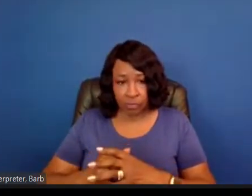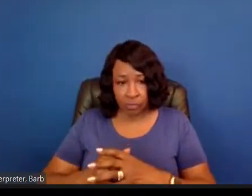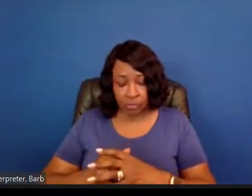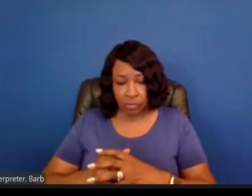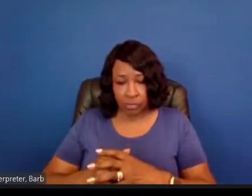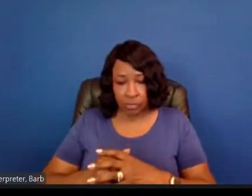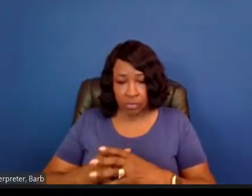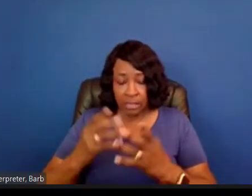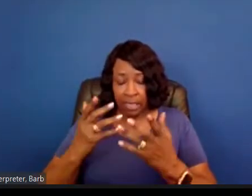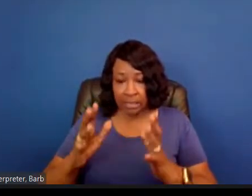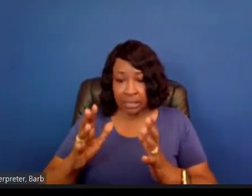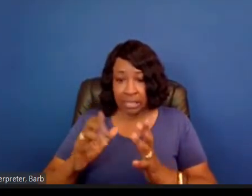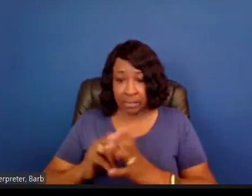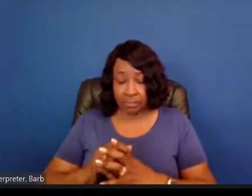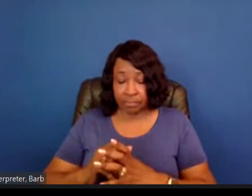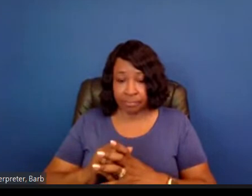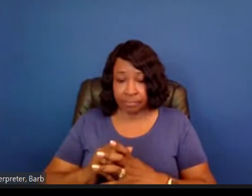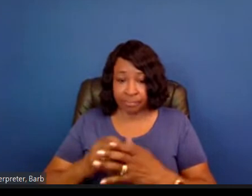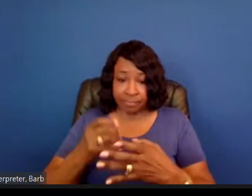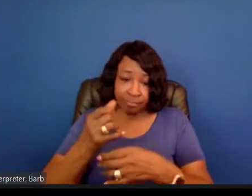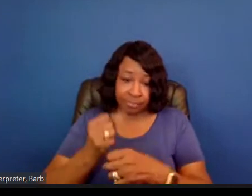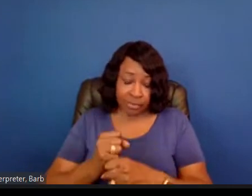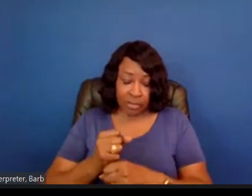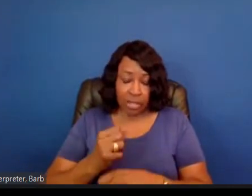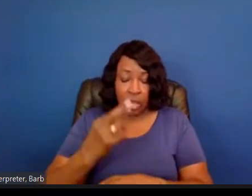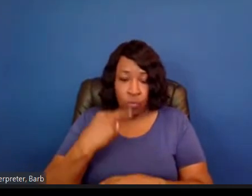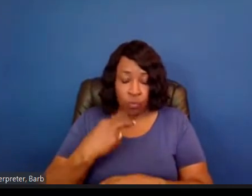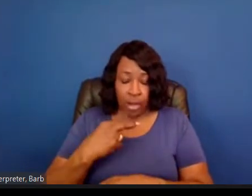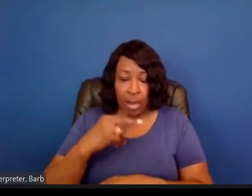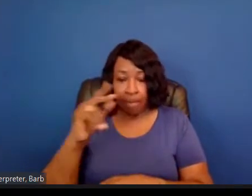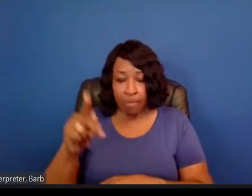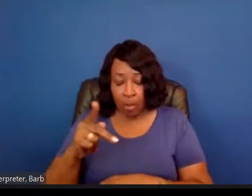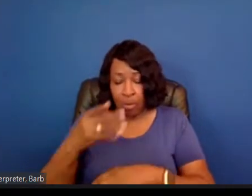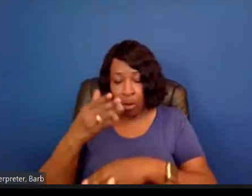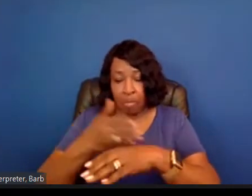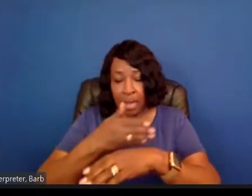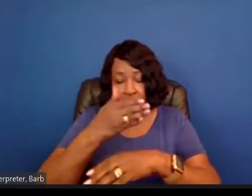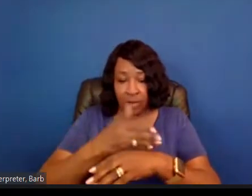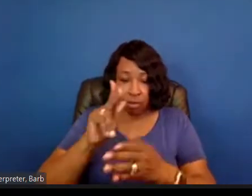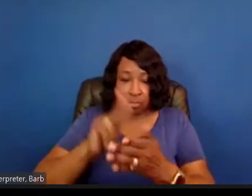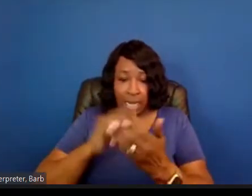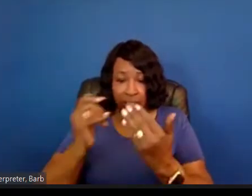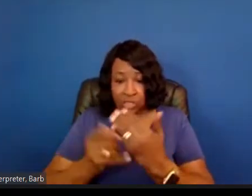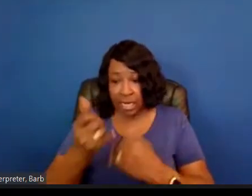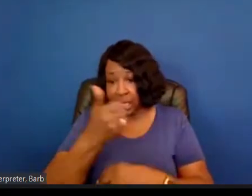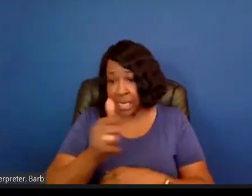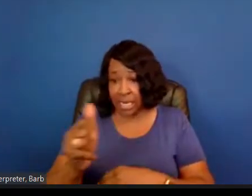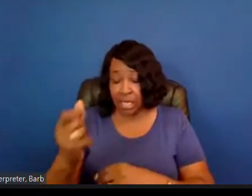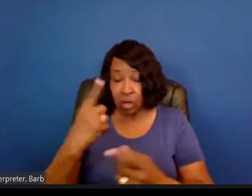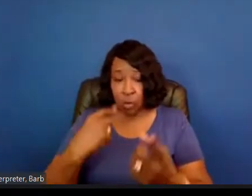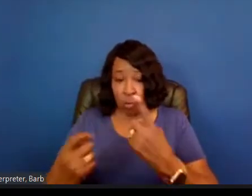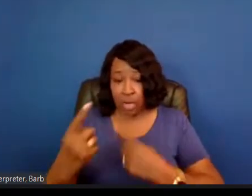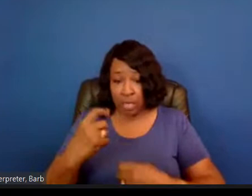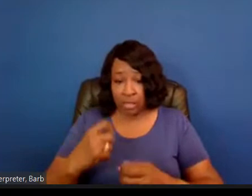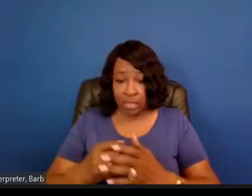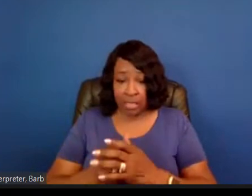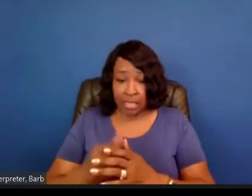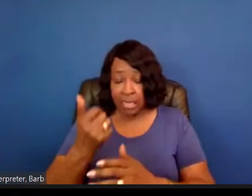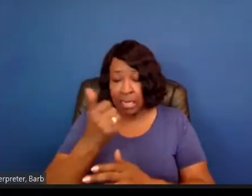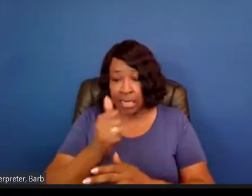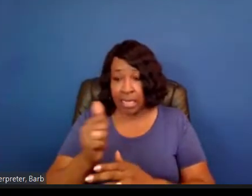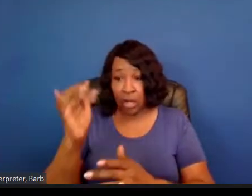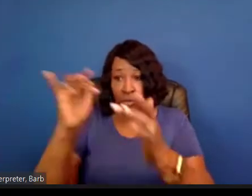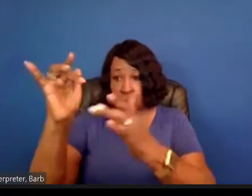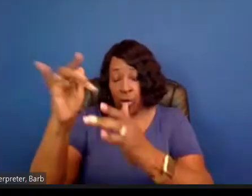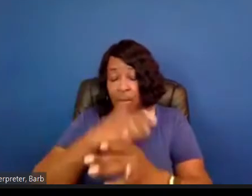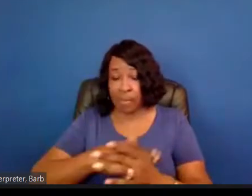That is it in a nutshell for the Red Purple modernization project. Does anybody have any questions? And if anybody wants any tours, please reach out, let me know.